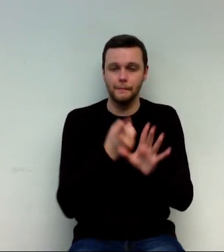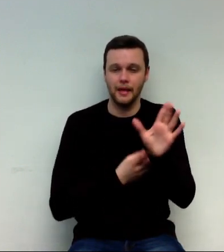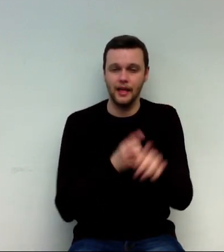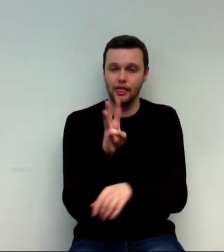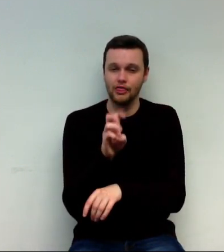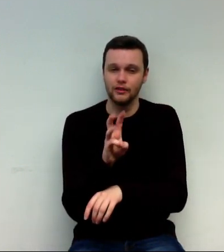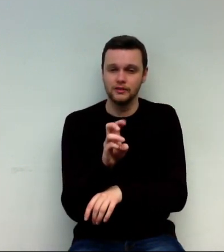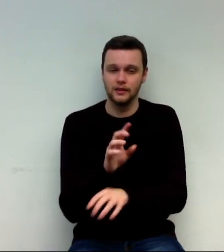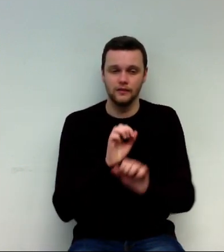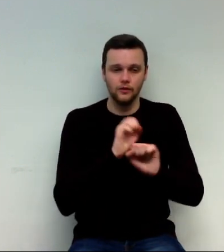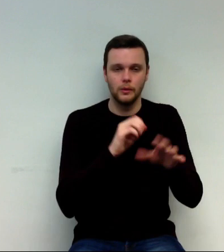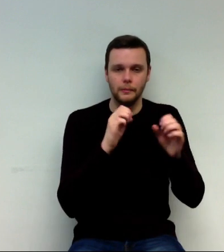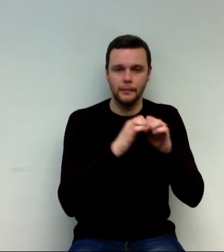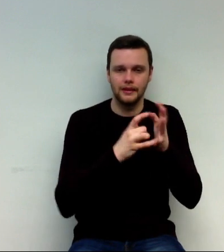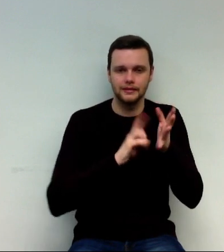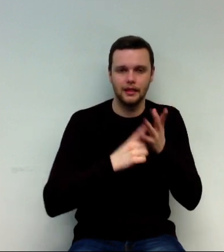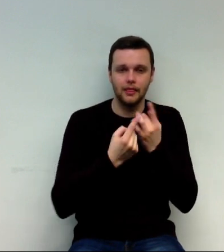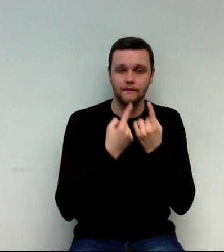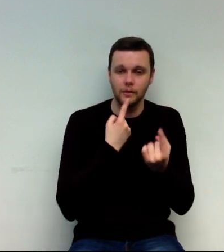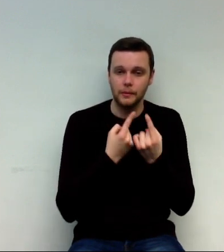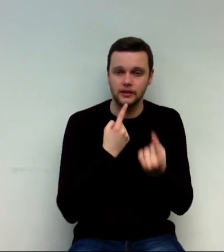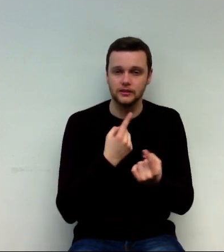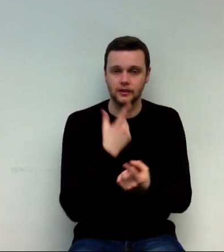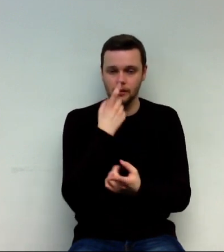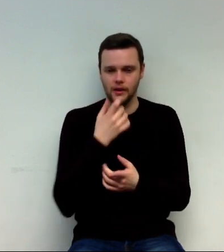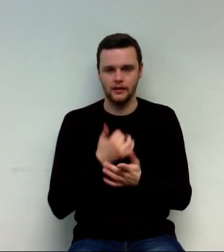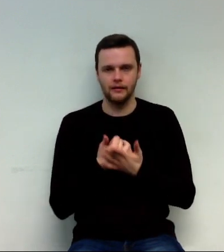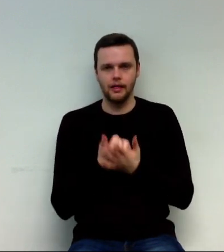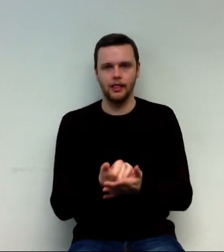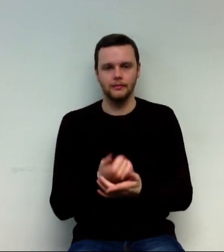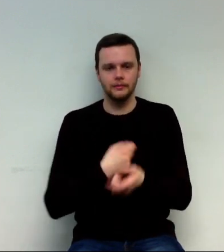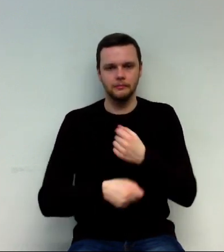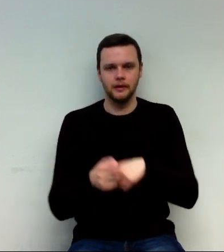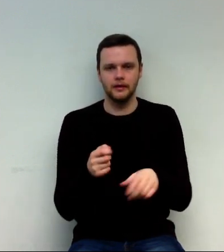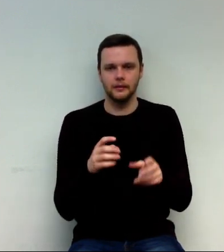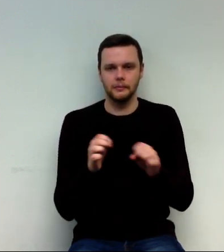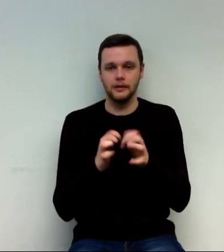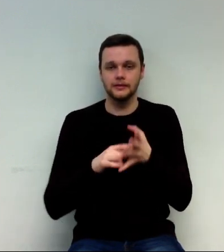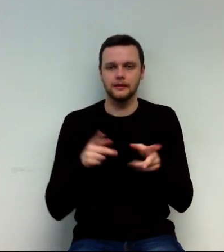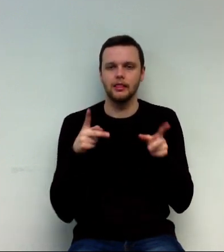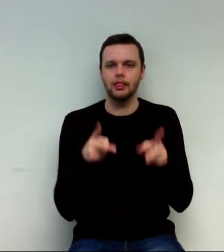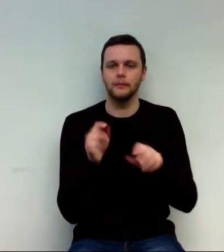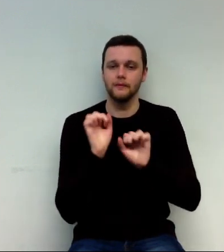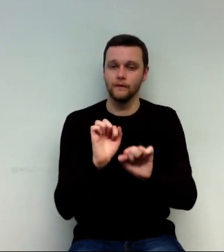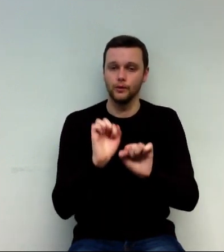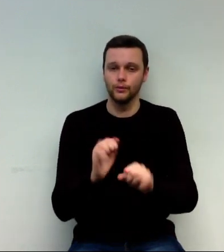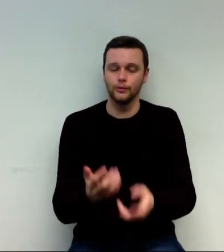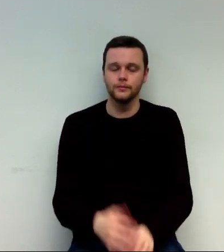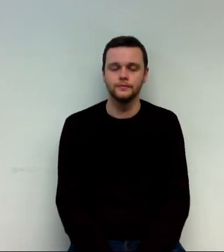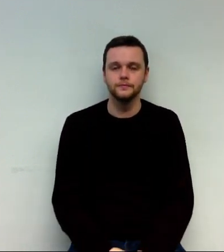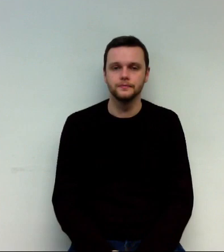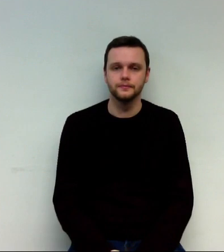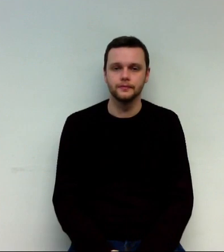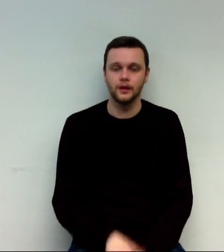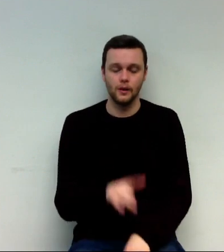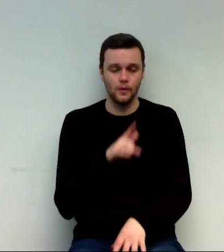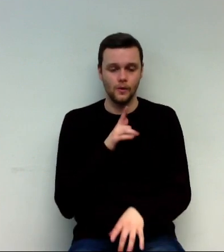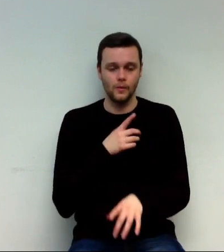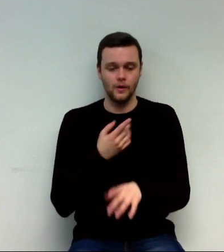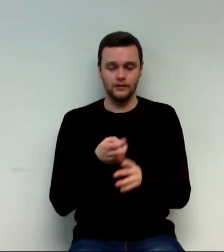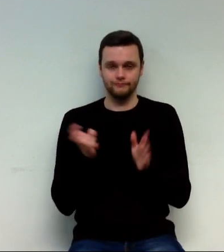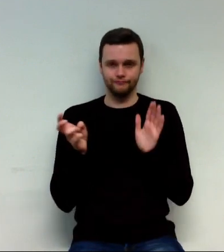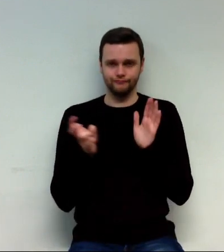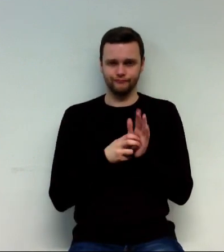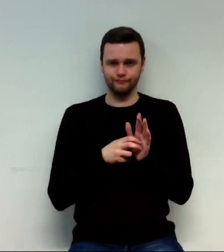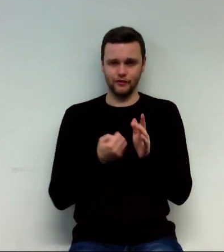your BSL information, then we would make a BSL clip for you. And another good reason to get everything confirmed as early as possible